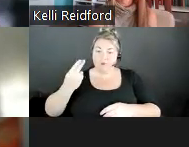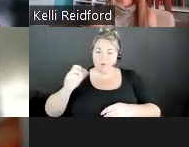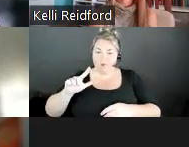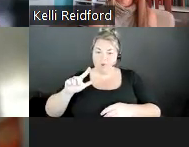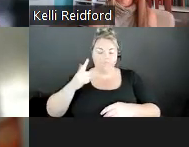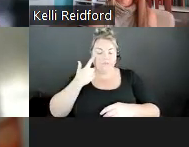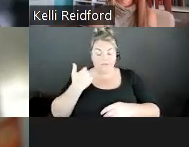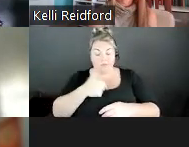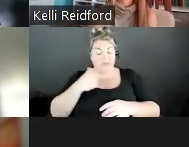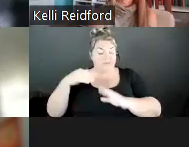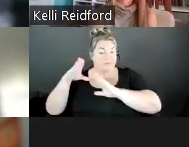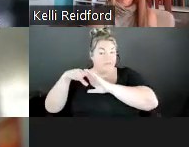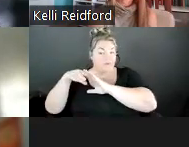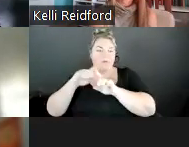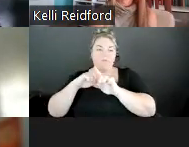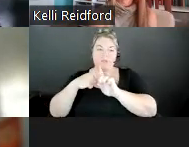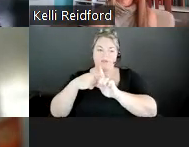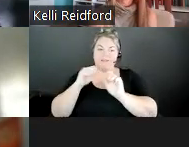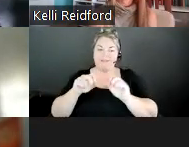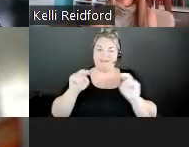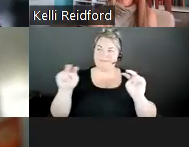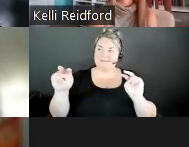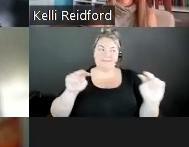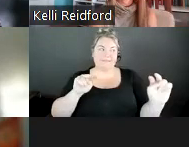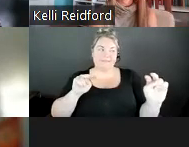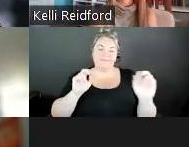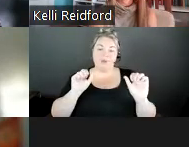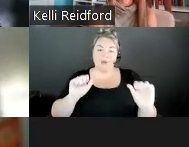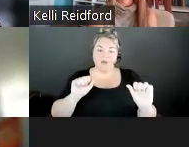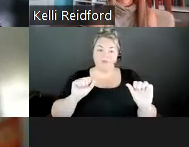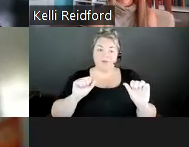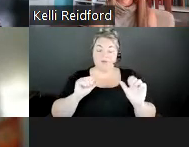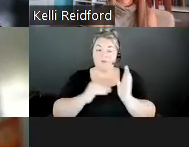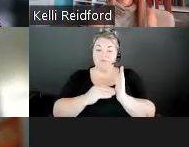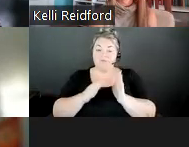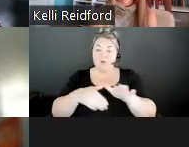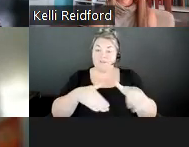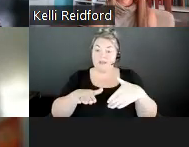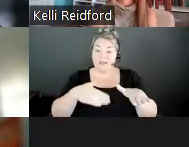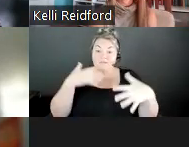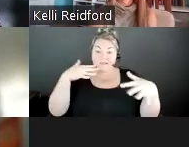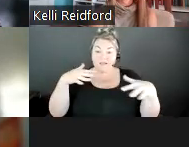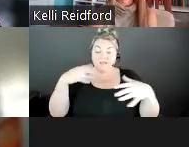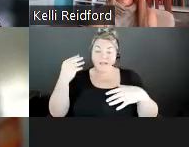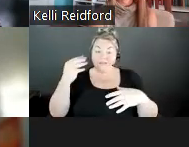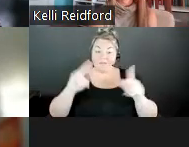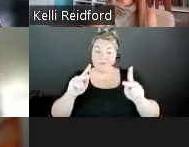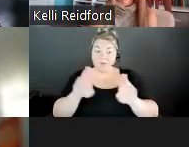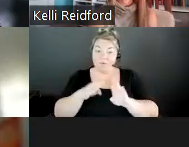is it cameraed, but they can see. Oftentimes, a lot of footsteps outside people's doorways are